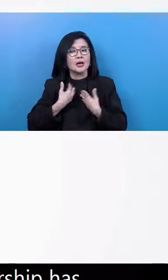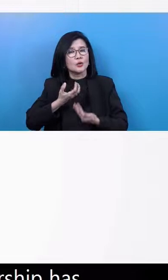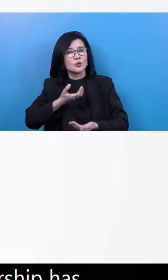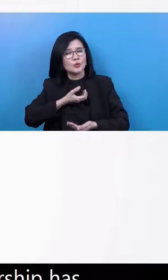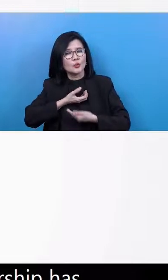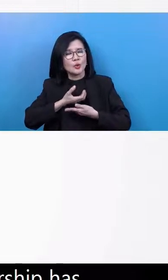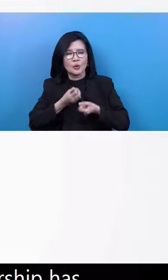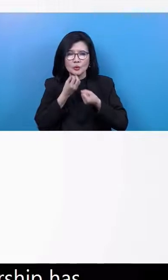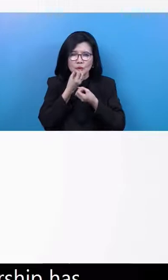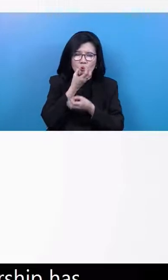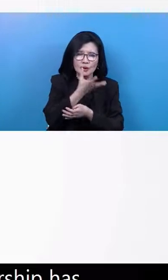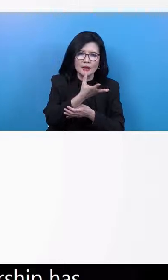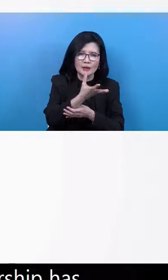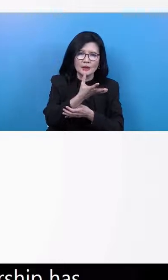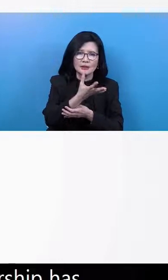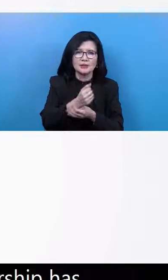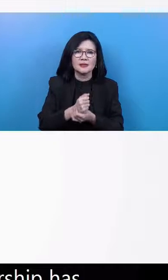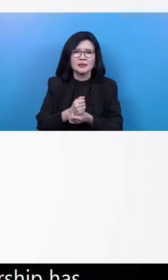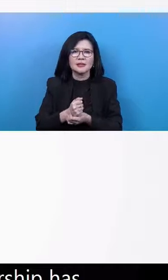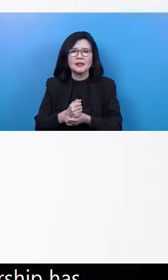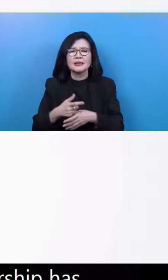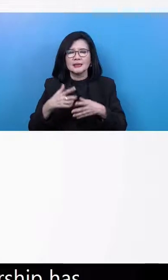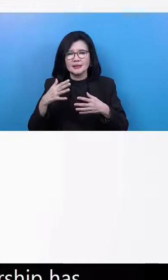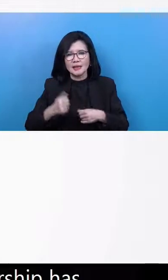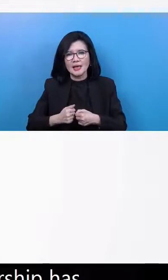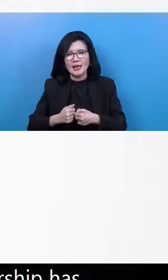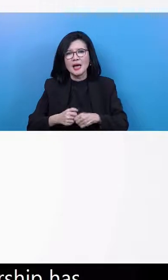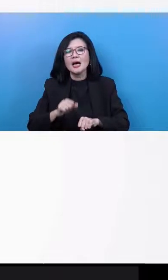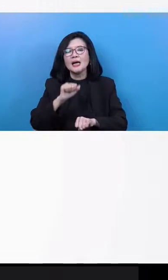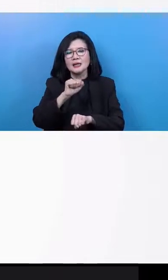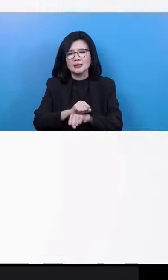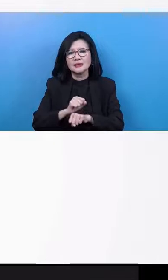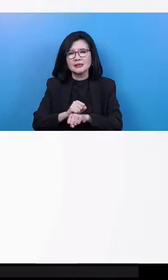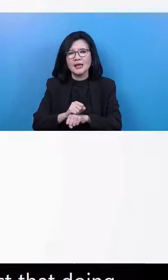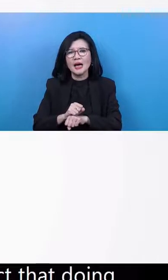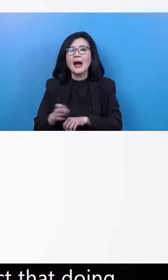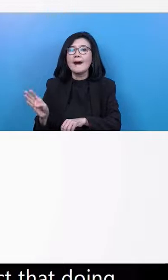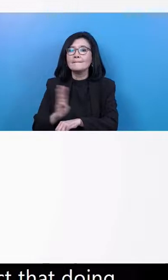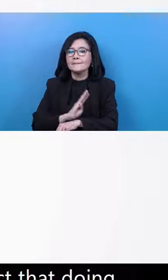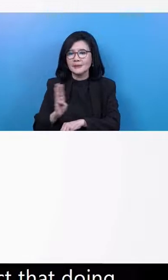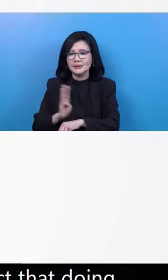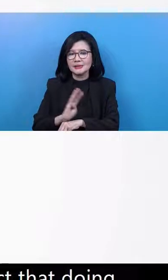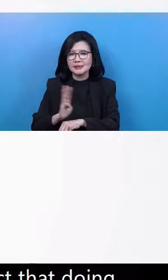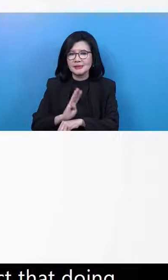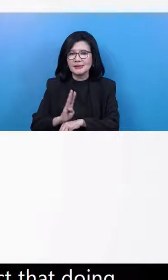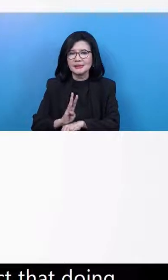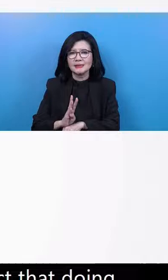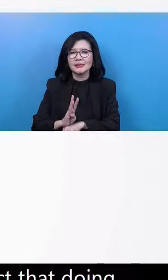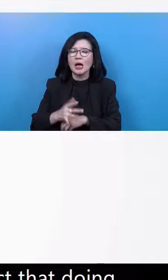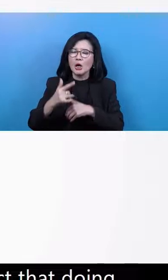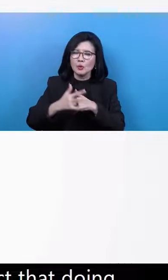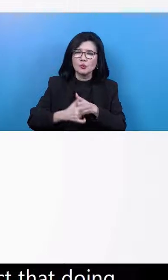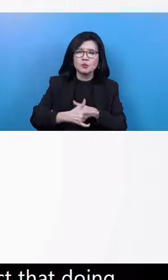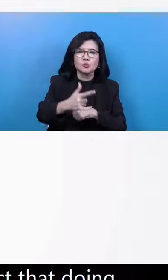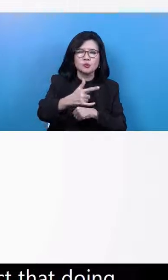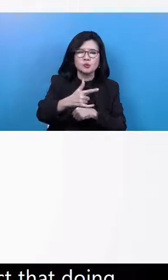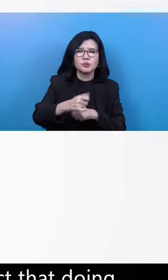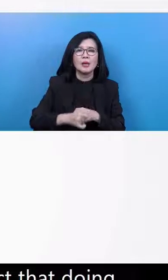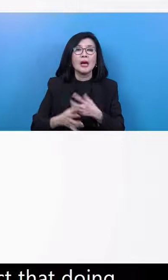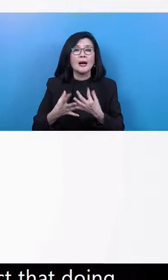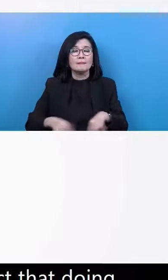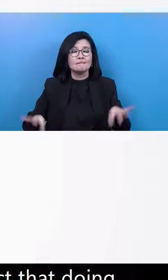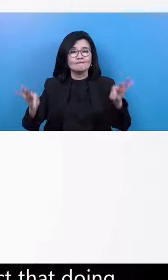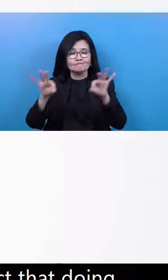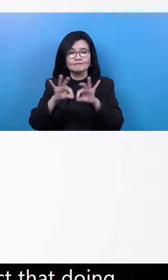will no longer be an option for ASEAN in this post-pandemic world. It is important for us to undertake